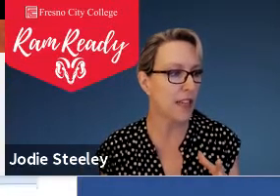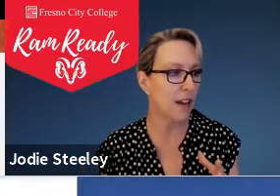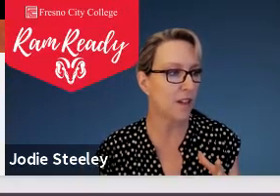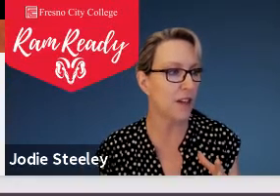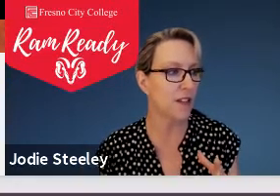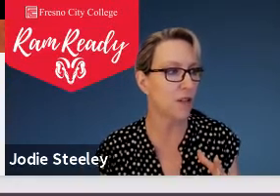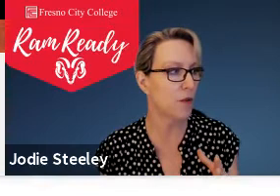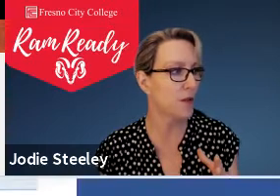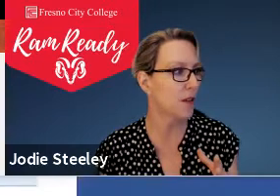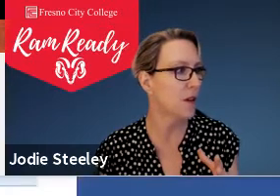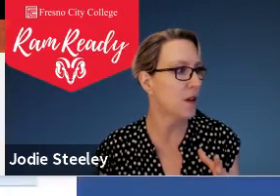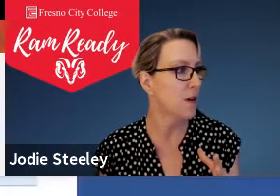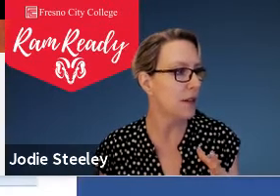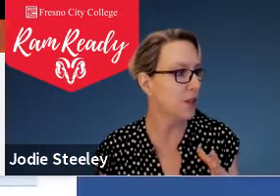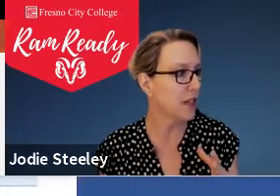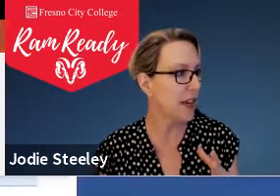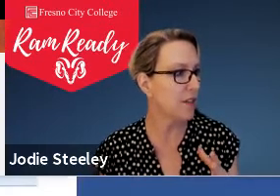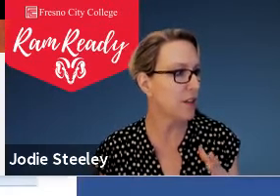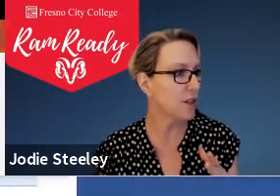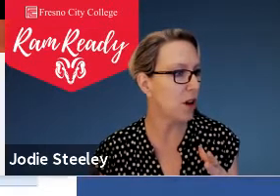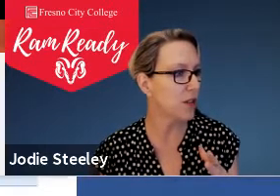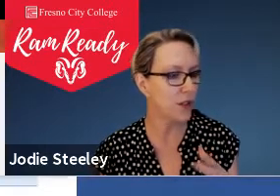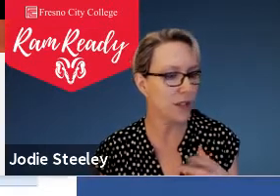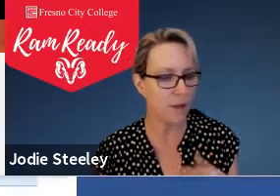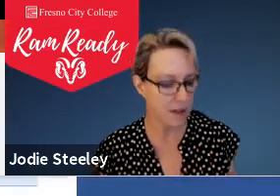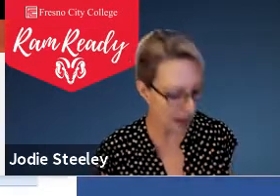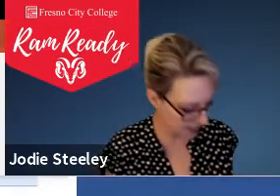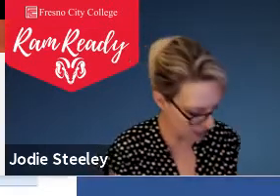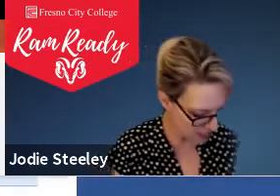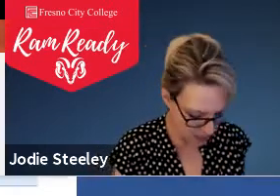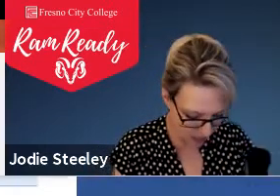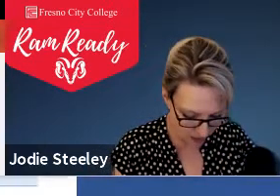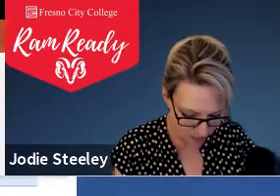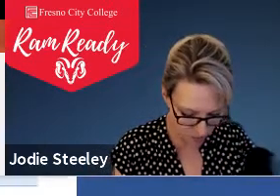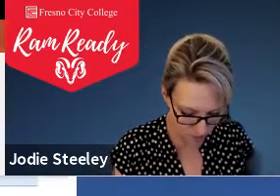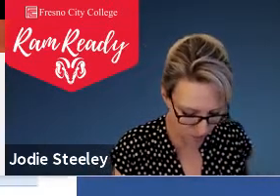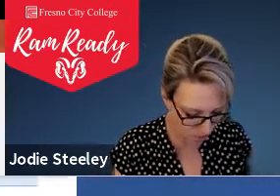Passport to Canvas, Passport to Canvas was also something that